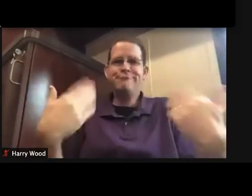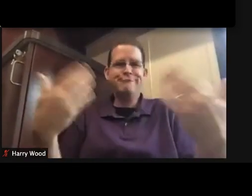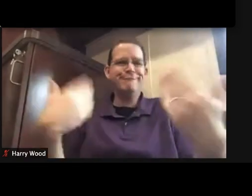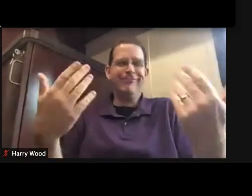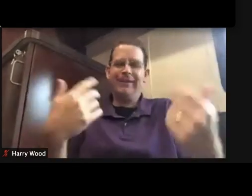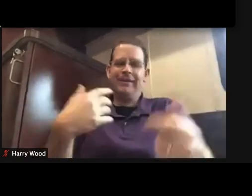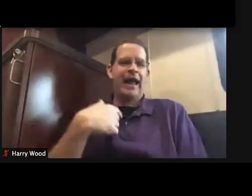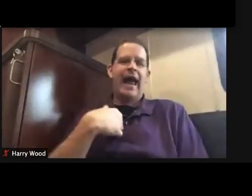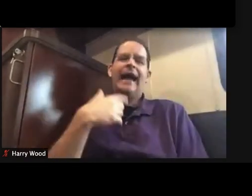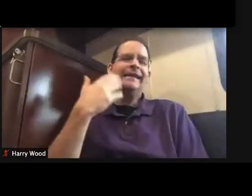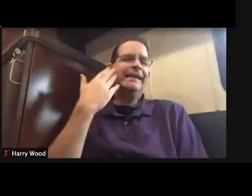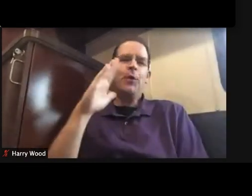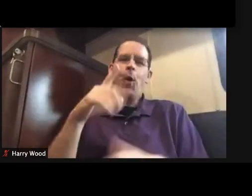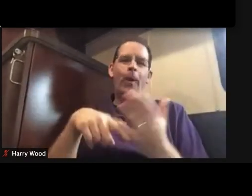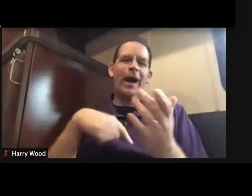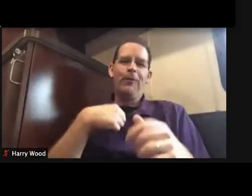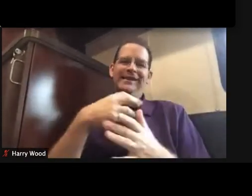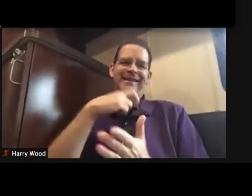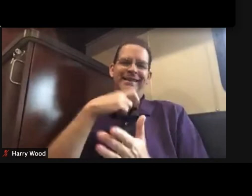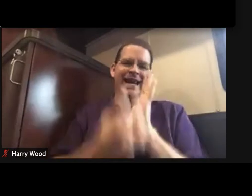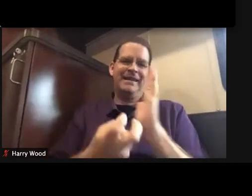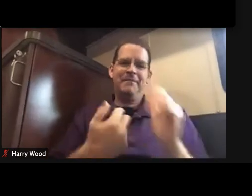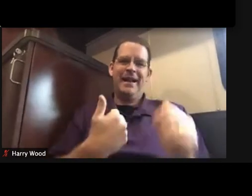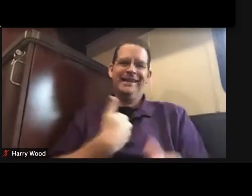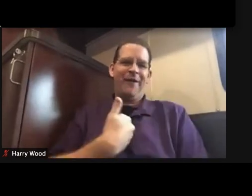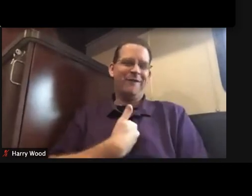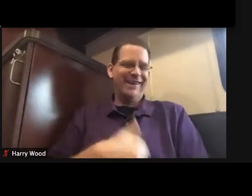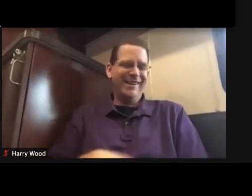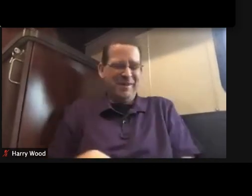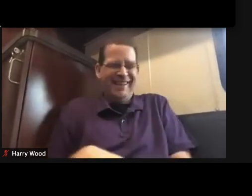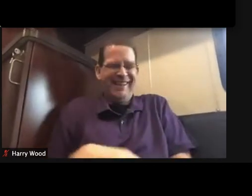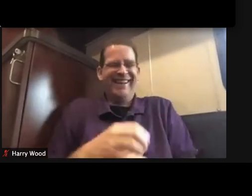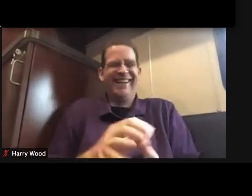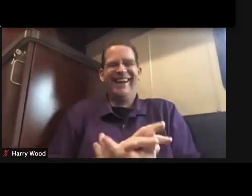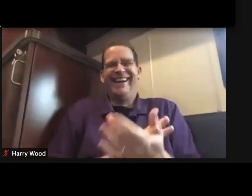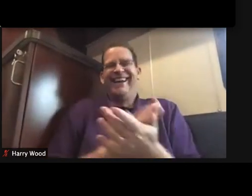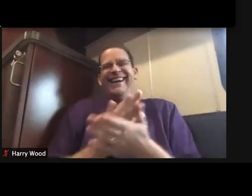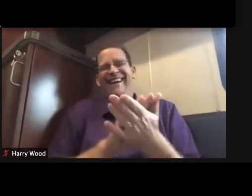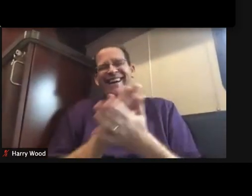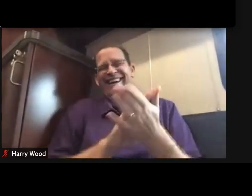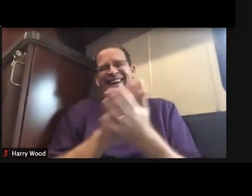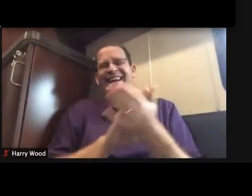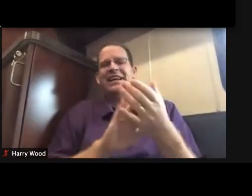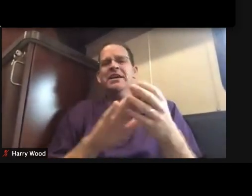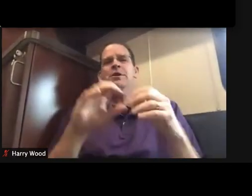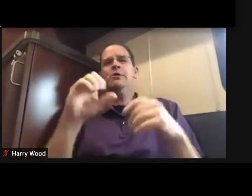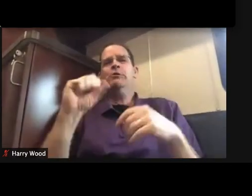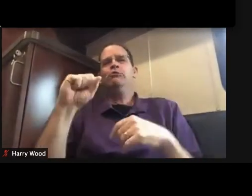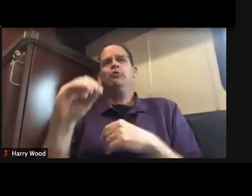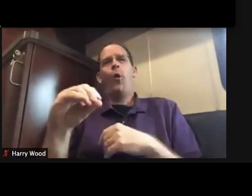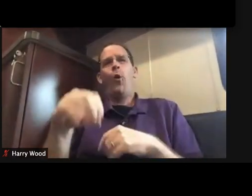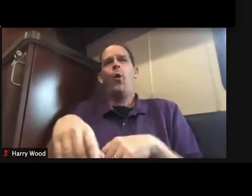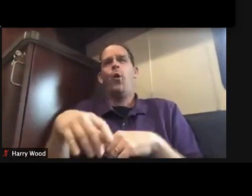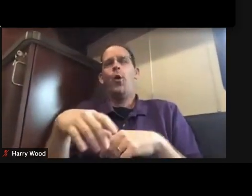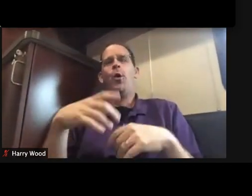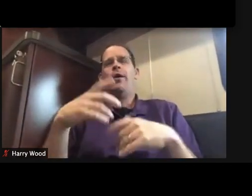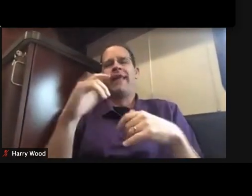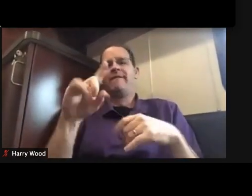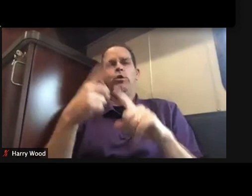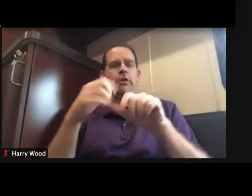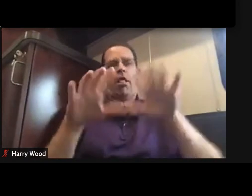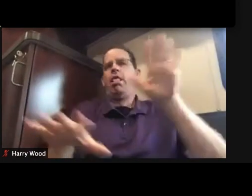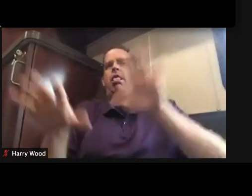a role model to look up to. And I'm like, sure, bring them on. And I just didn't know what I was getting myself into, honestly. So